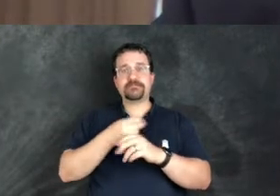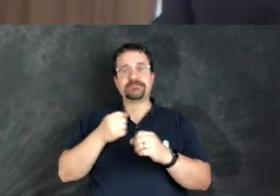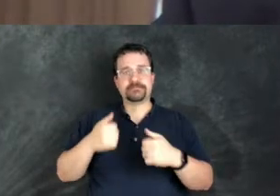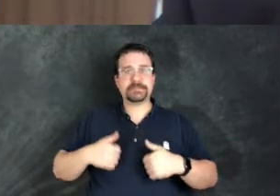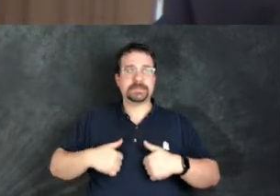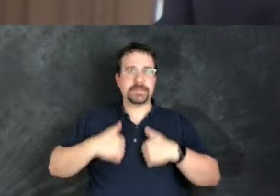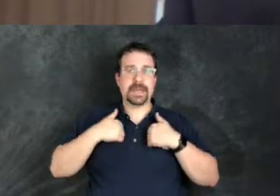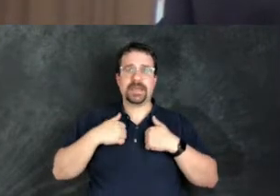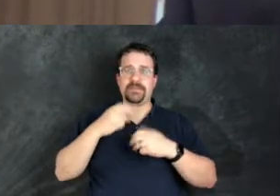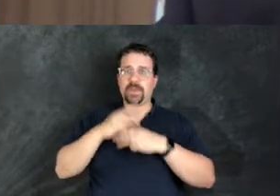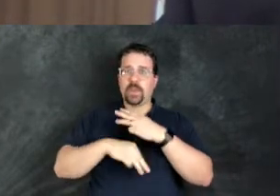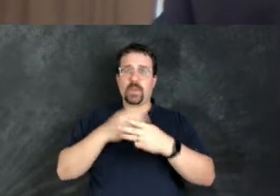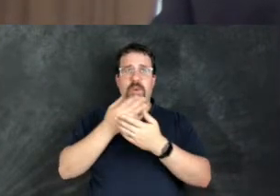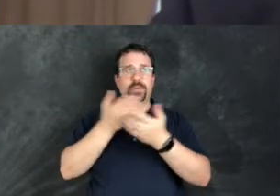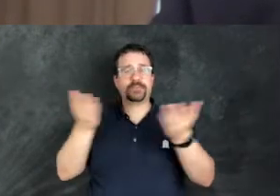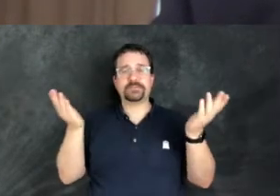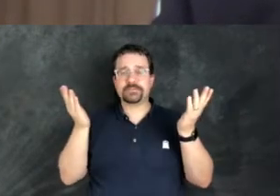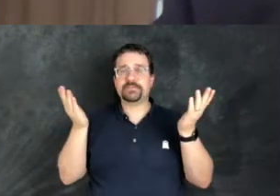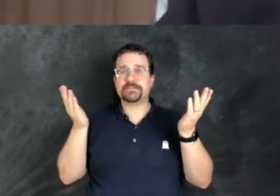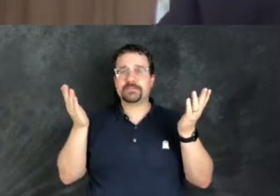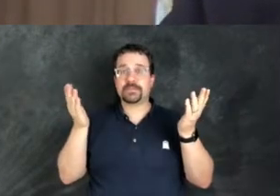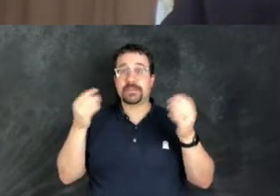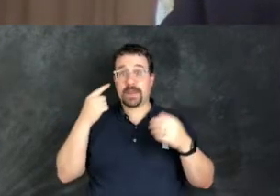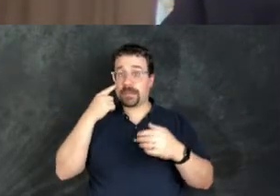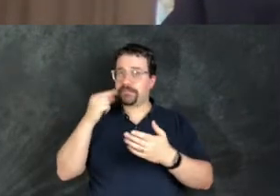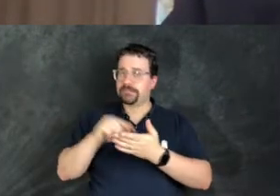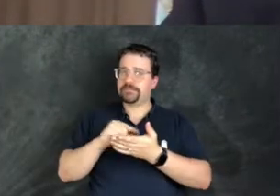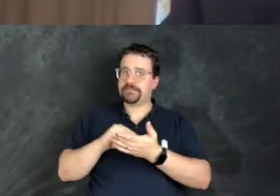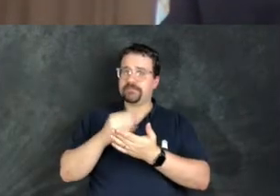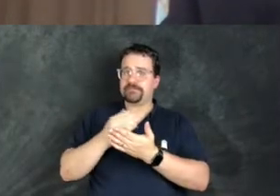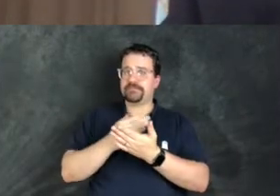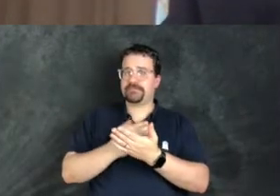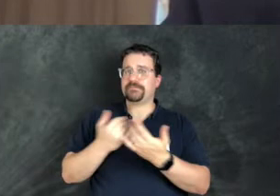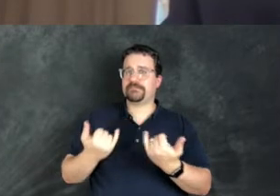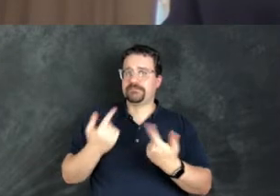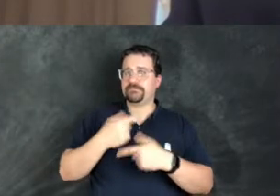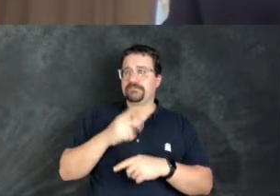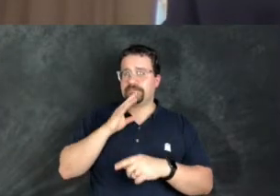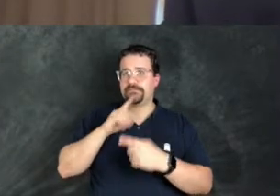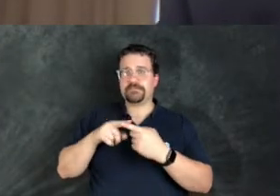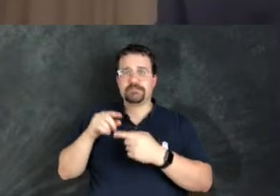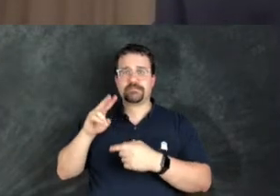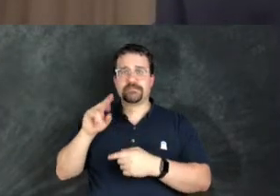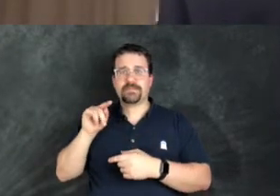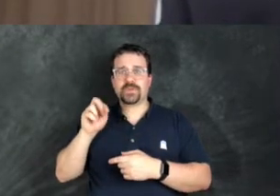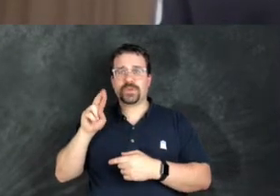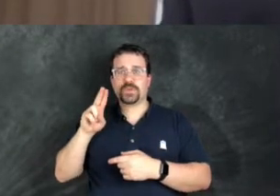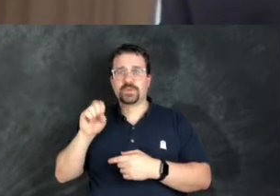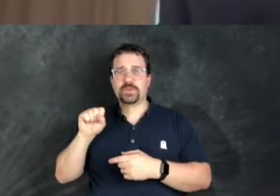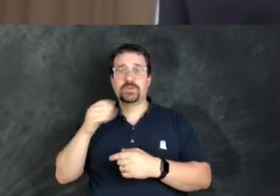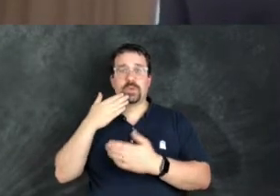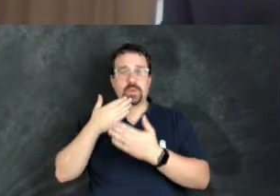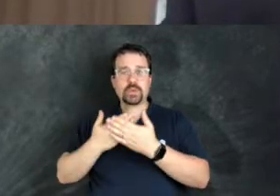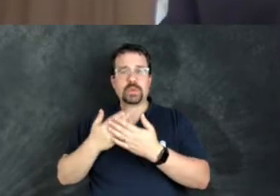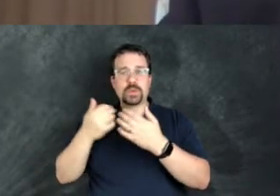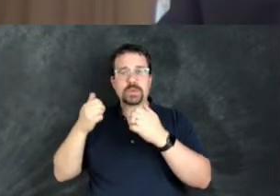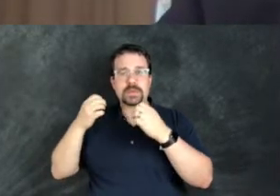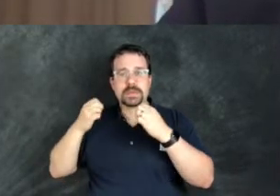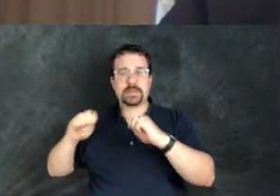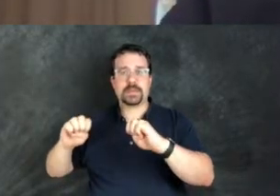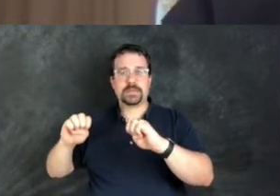of life and the world around us. And I think our gospel lesson speaks to the virtues of a good